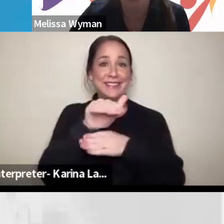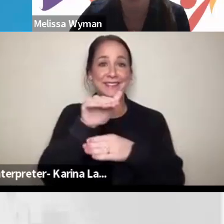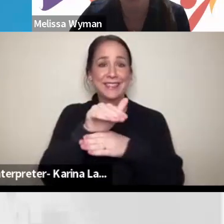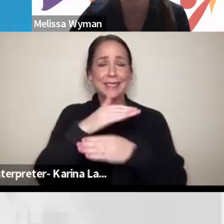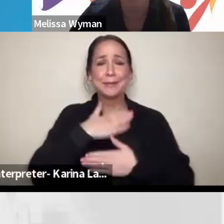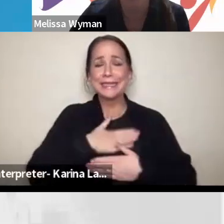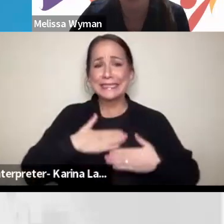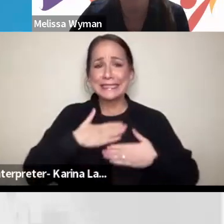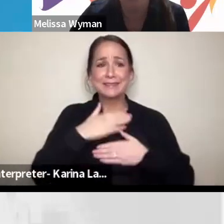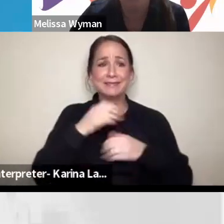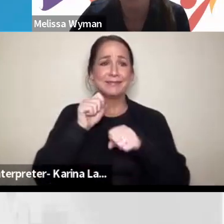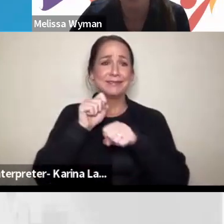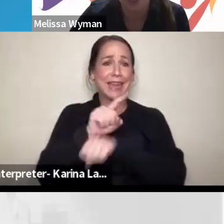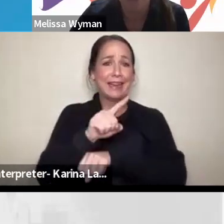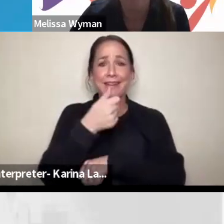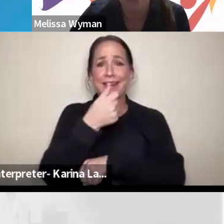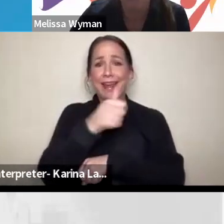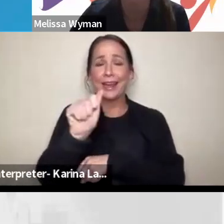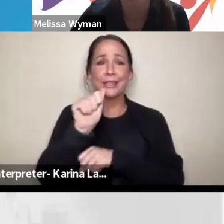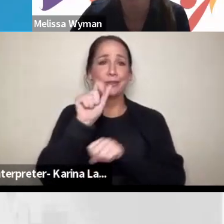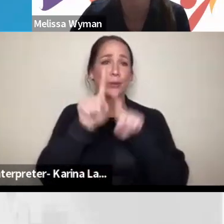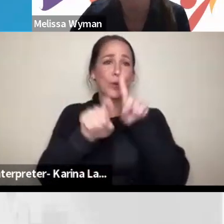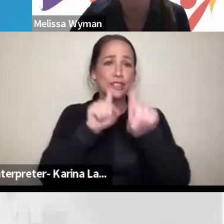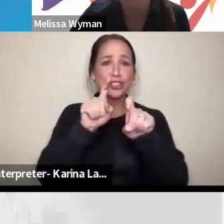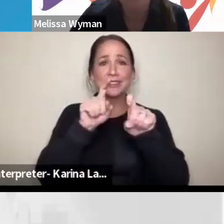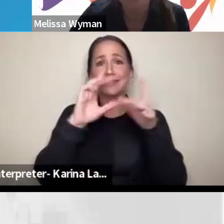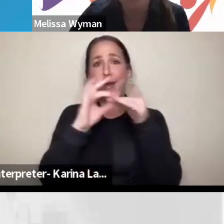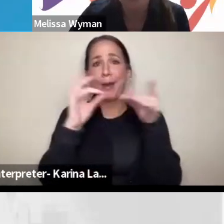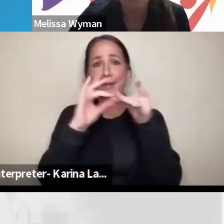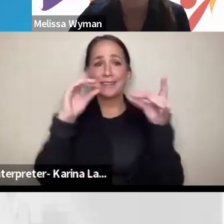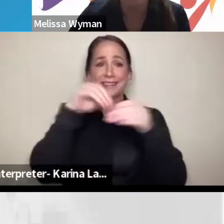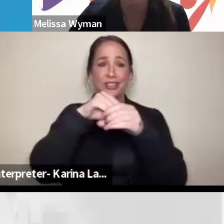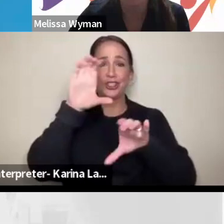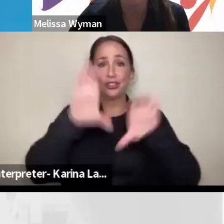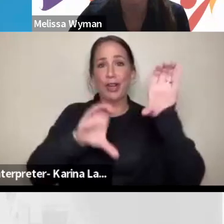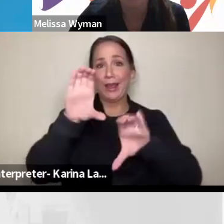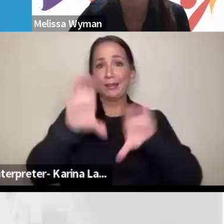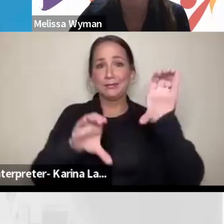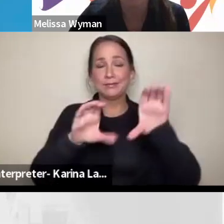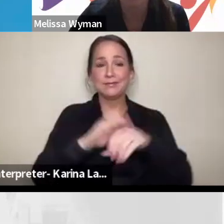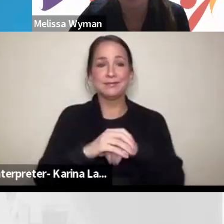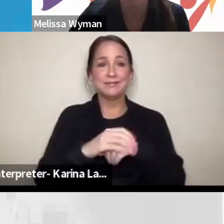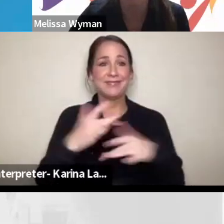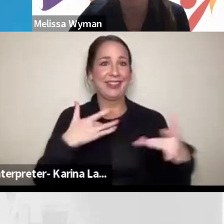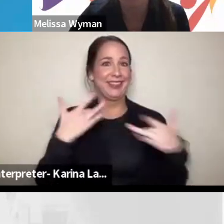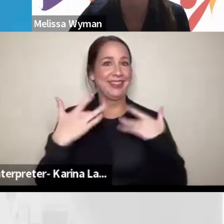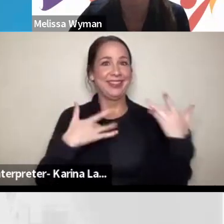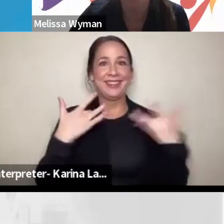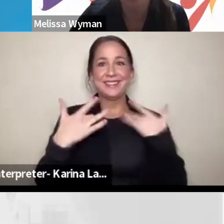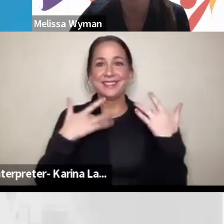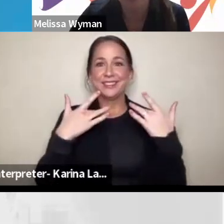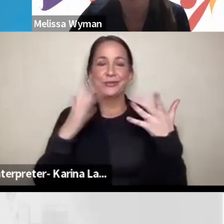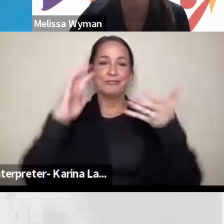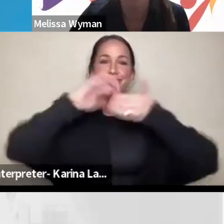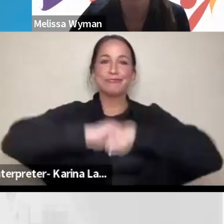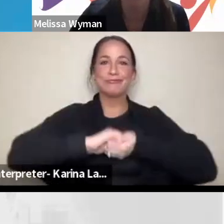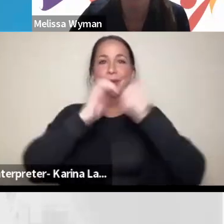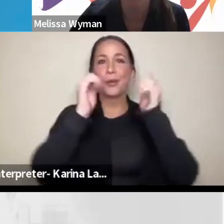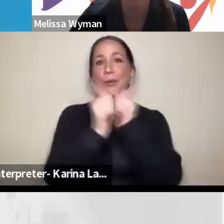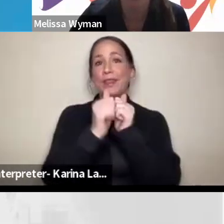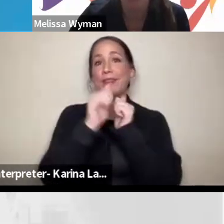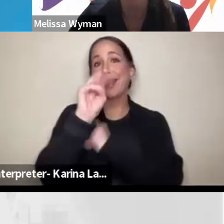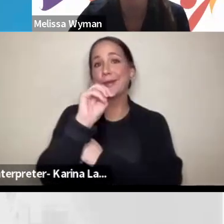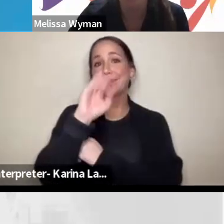any questions or comments in the chat box below. We are so excited to be collaborating with Montgomery County